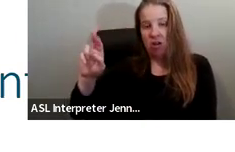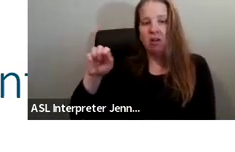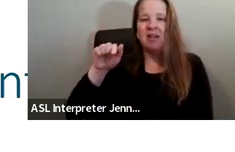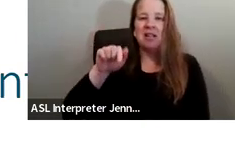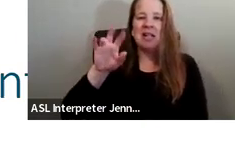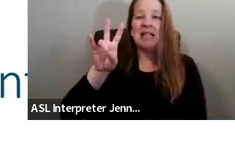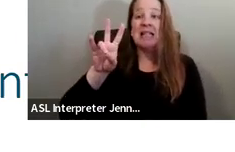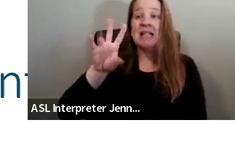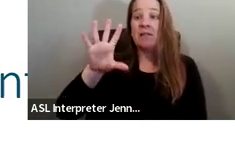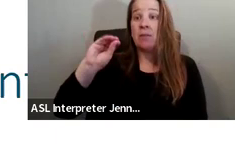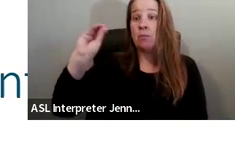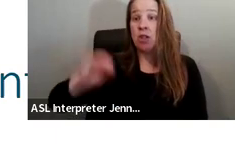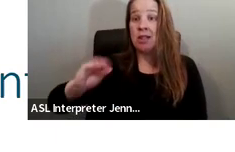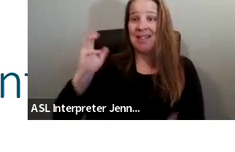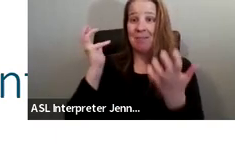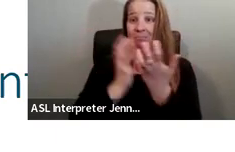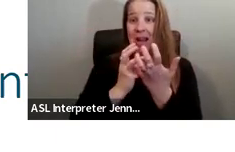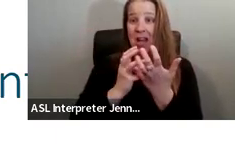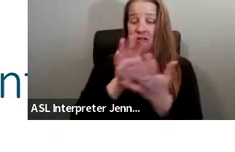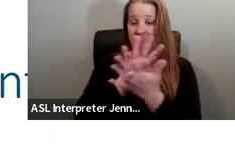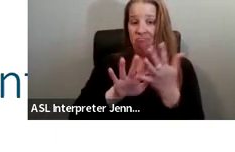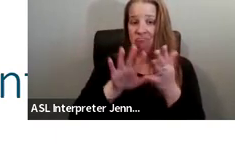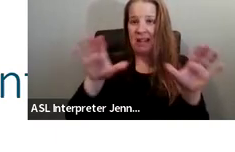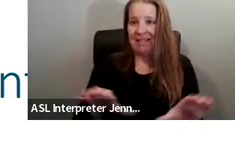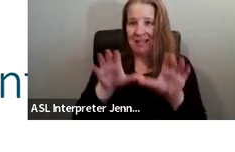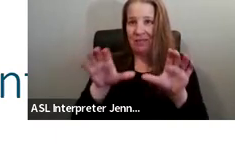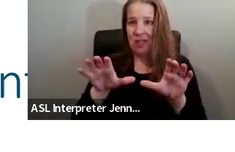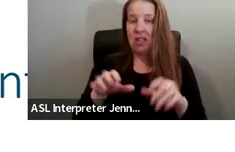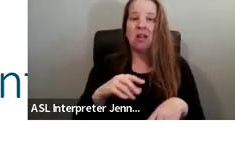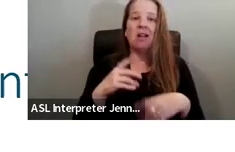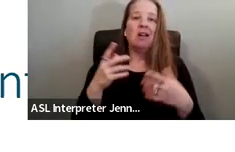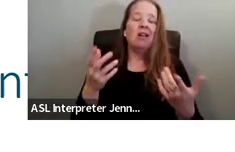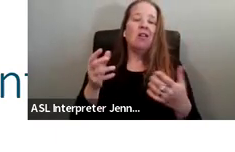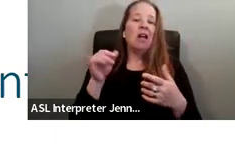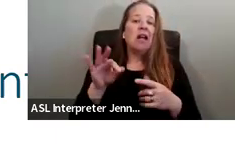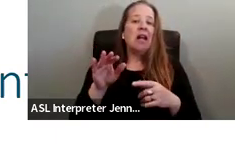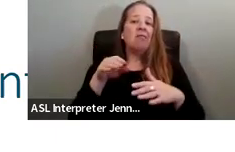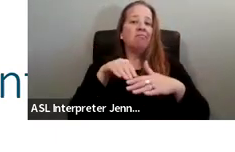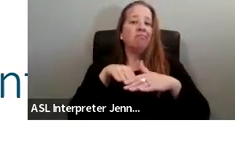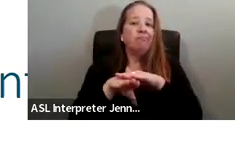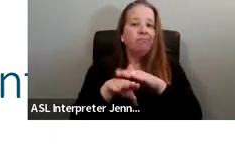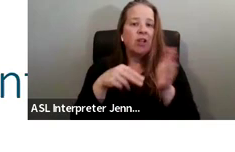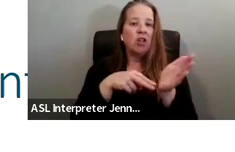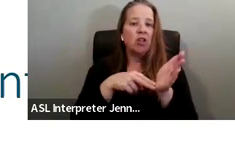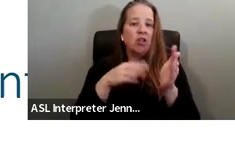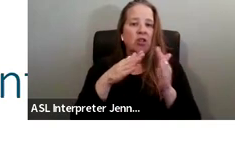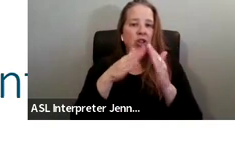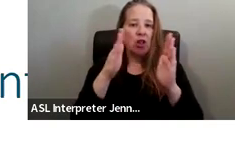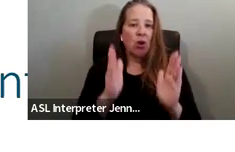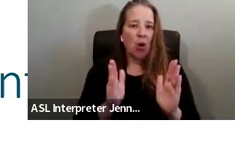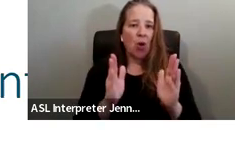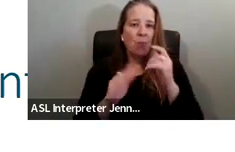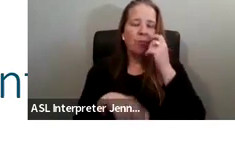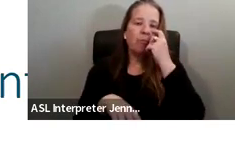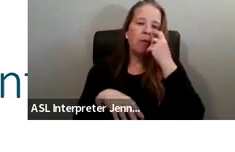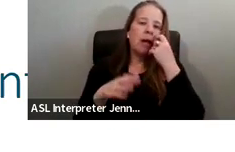75% match, those activities. When someone goes into a nursing home and HCBS, you know, they wanna